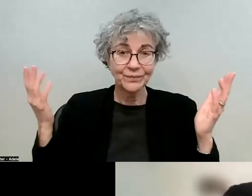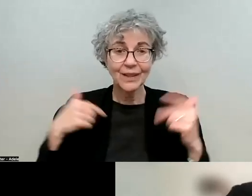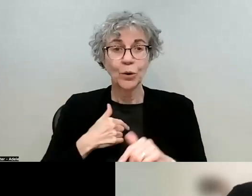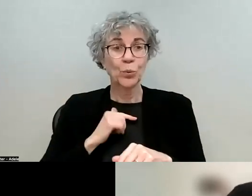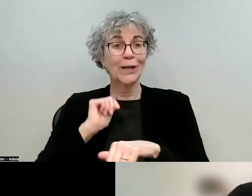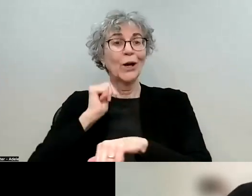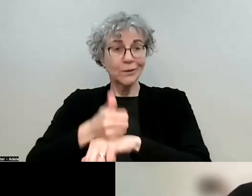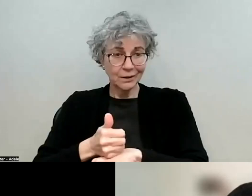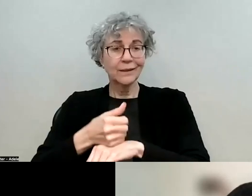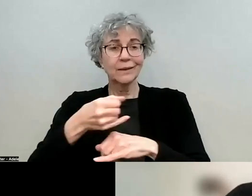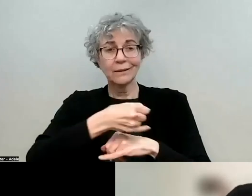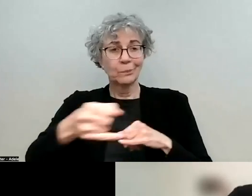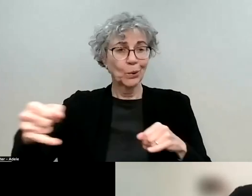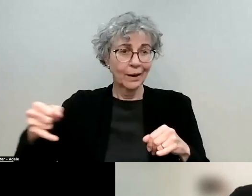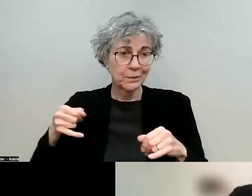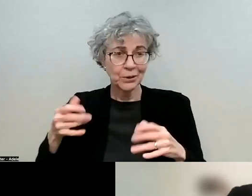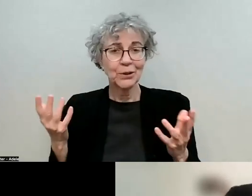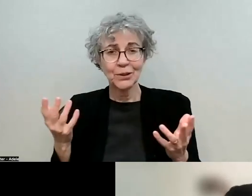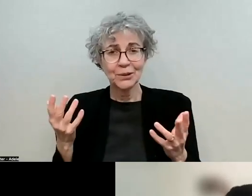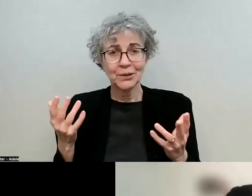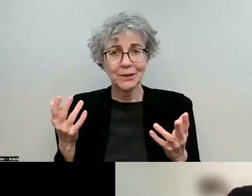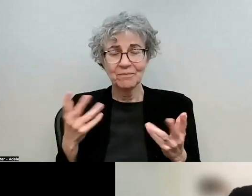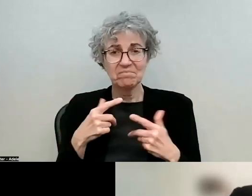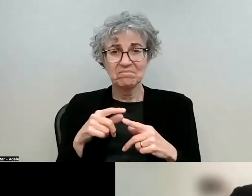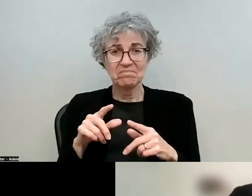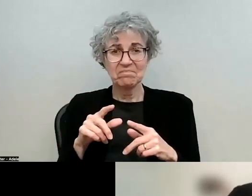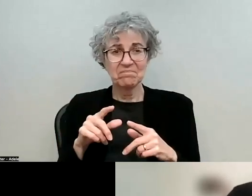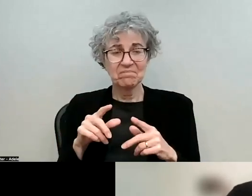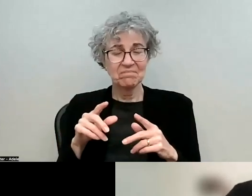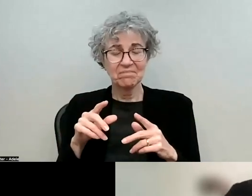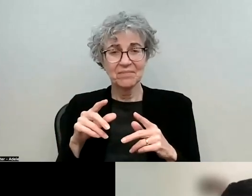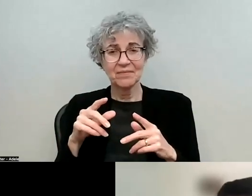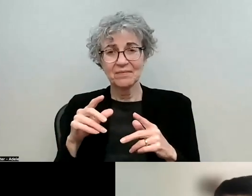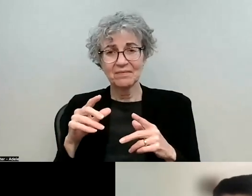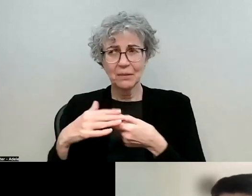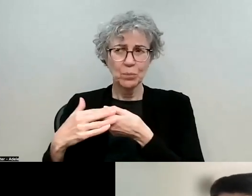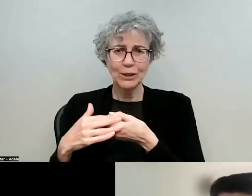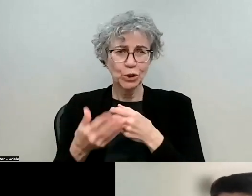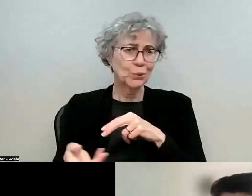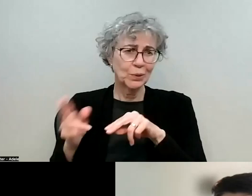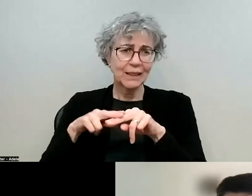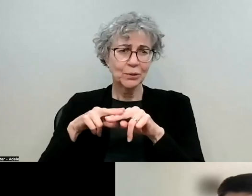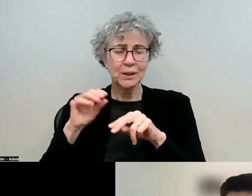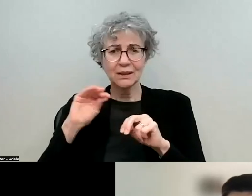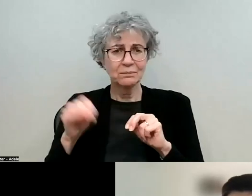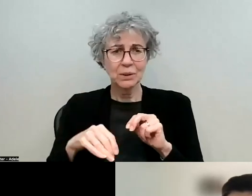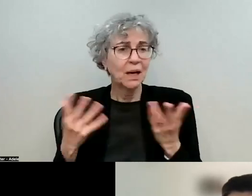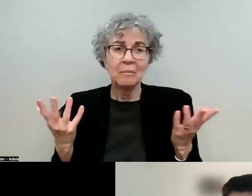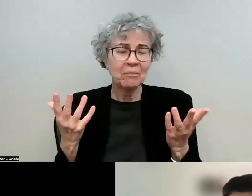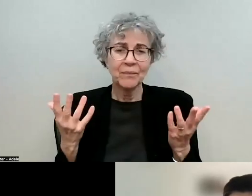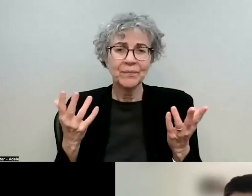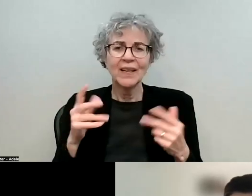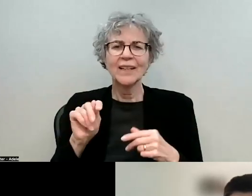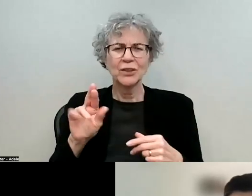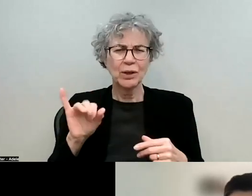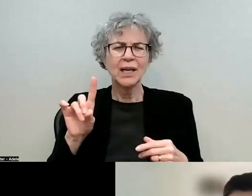So I'm not aware of any sort of pressure we've had to increase. And people are quite sensitive to, as has Tridale been